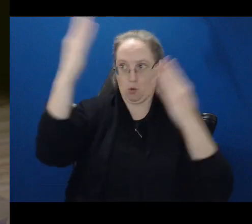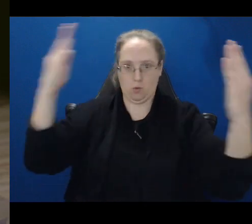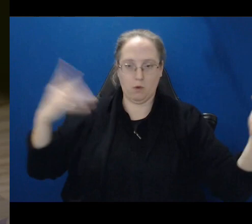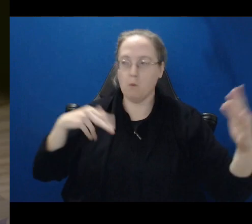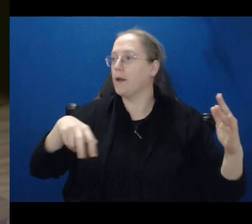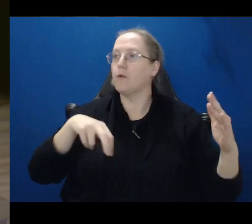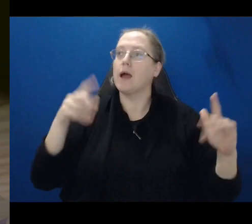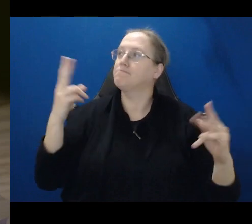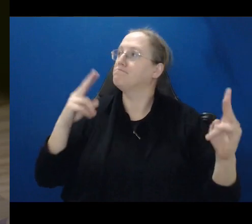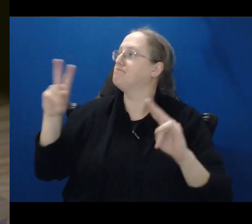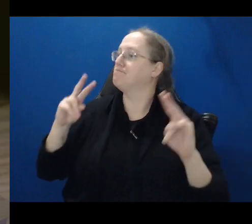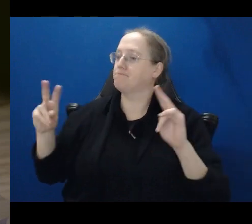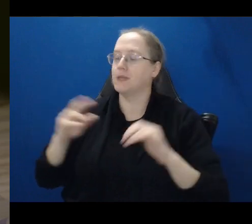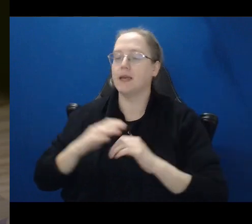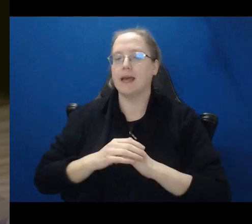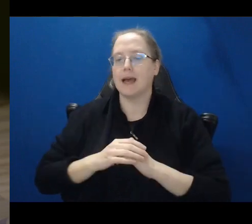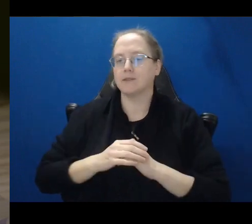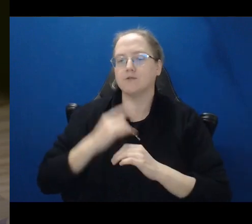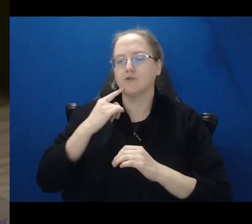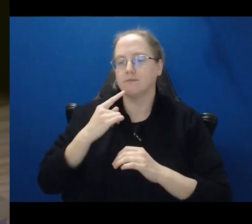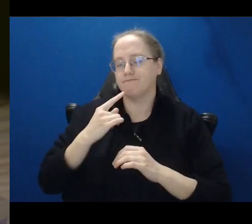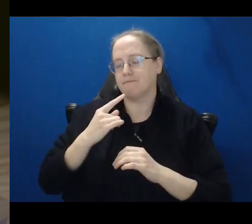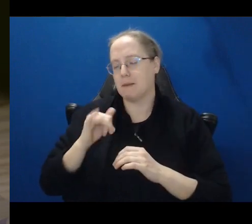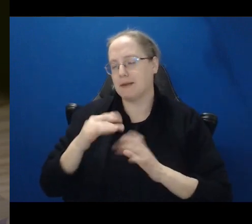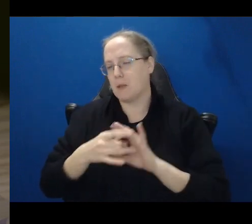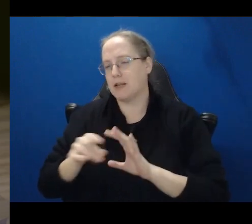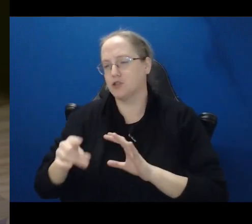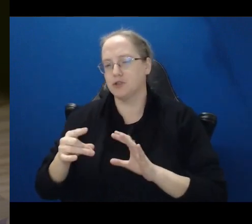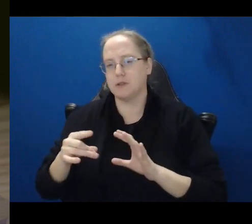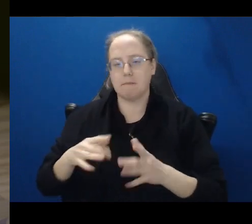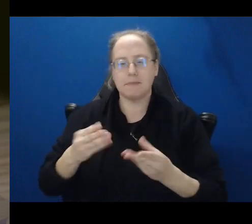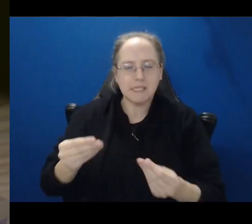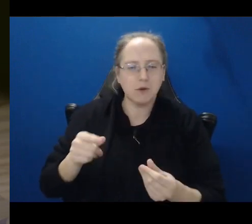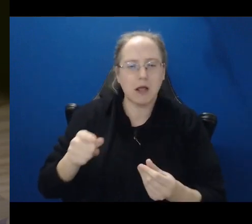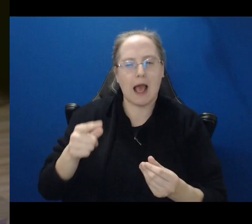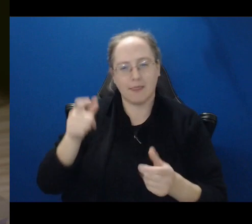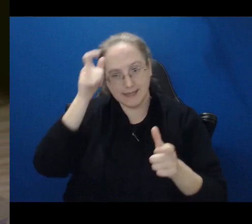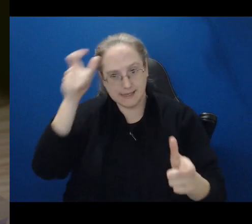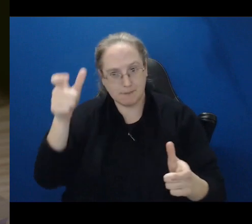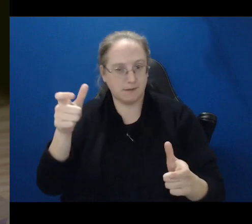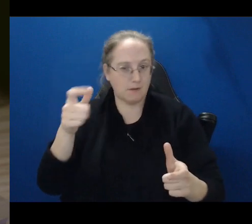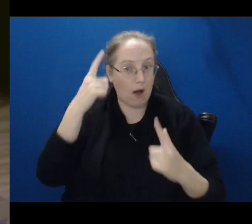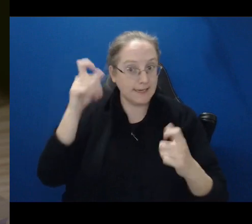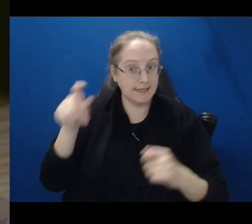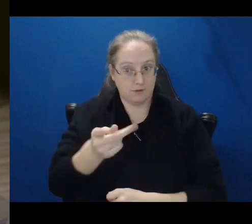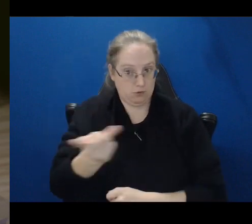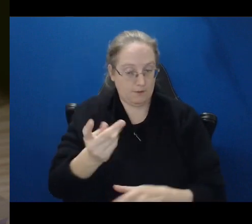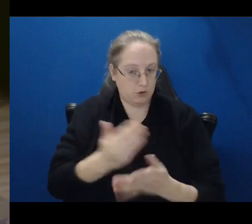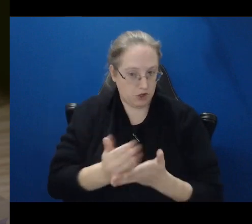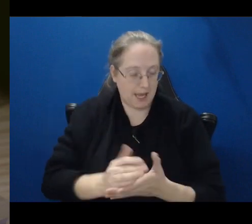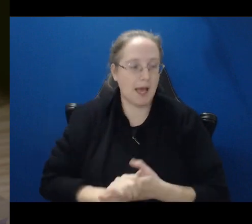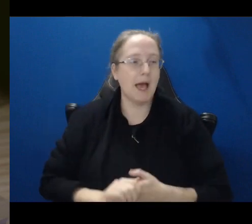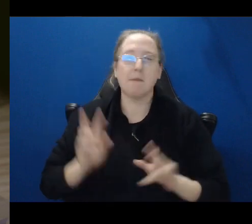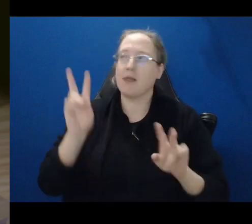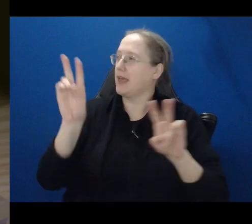and the conceptual concerns that perhaps you share, but the fact that these aren't kind of solid objects or